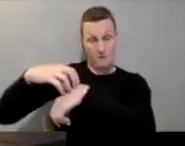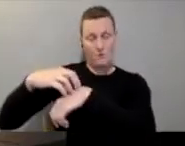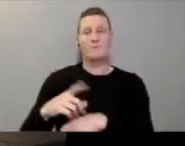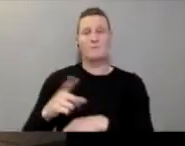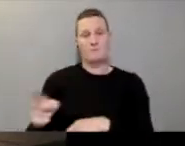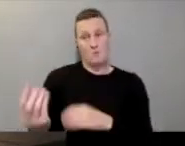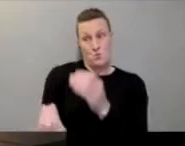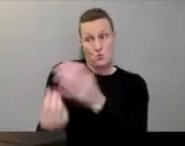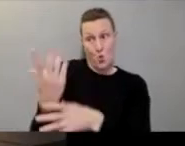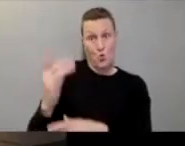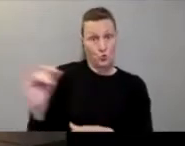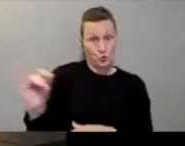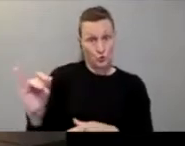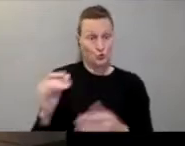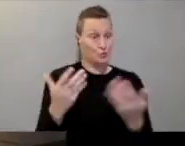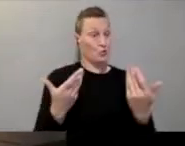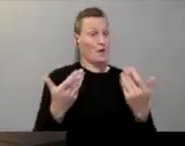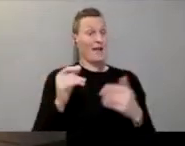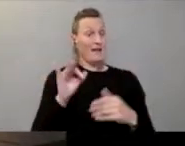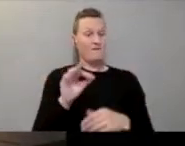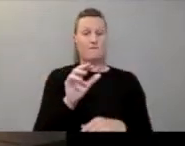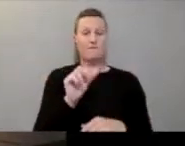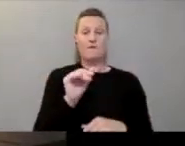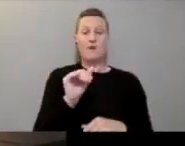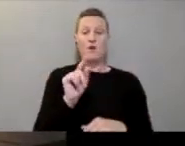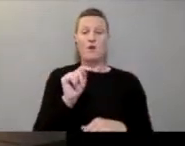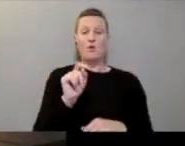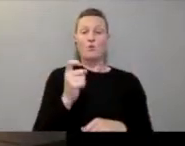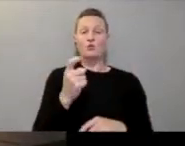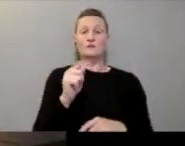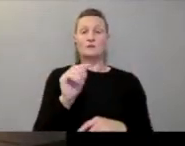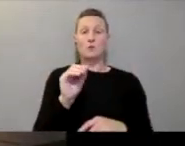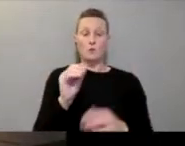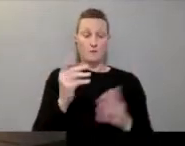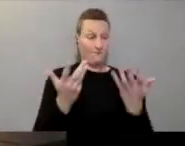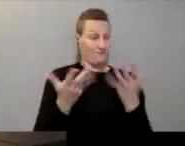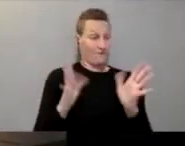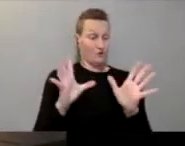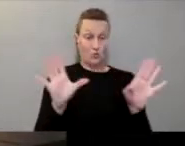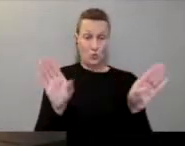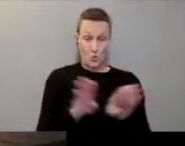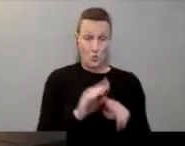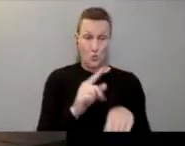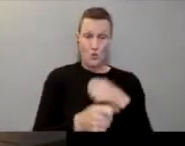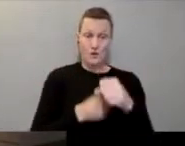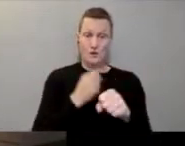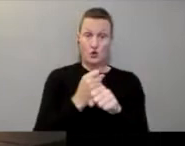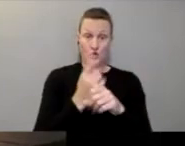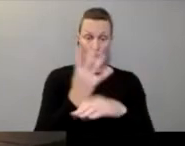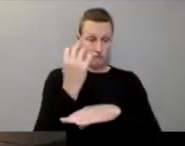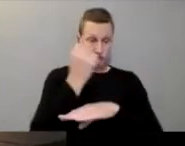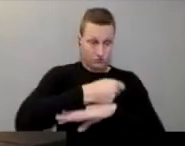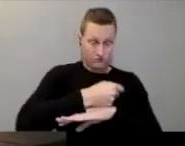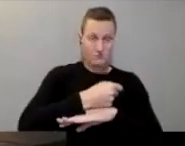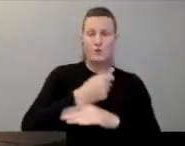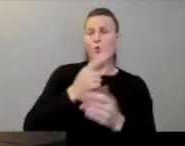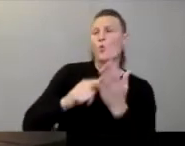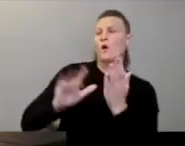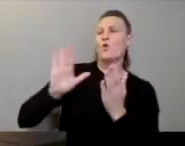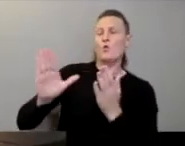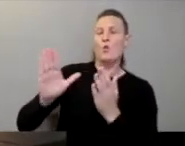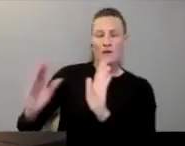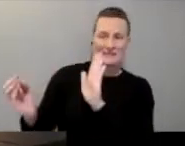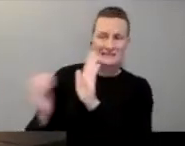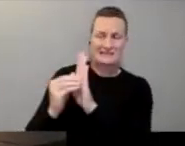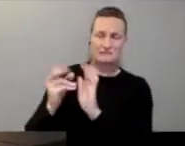after ArtworxTO. And as I said, kind of embeds the story of arts and culture into the story of